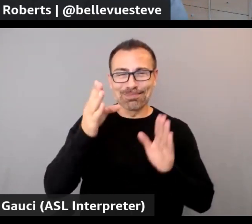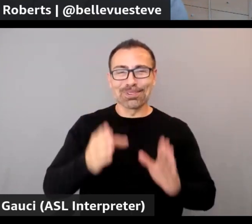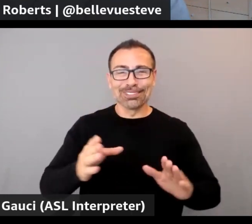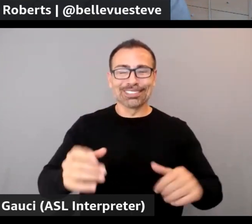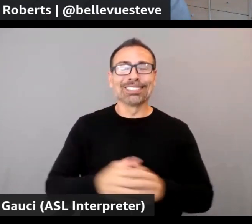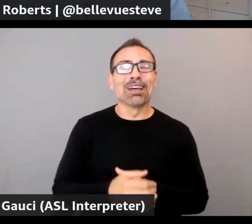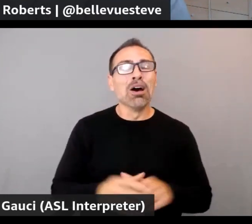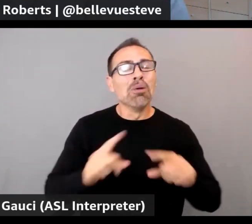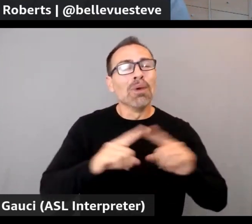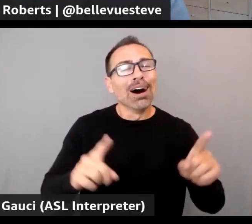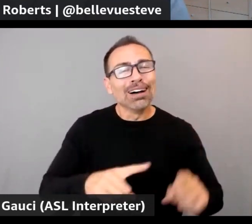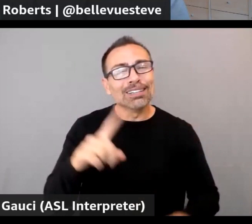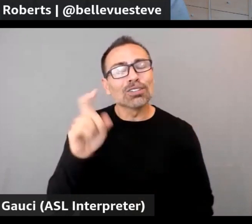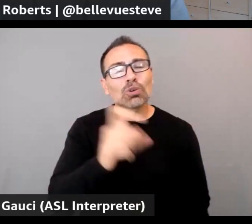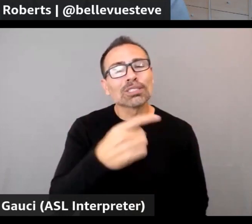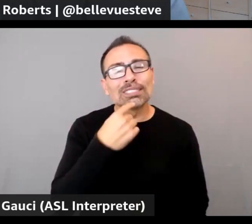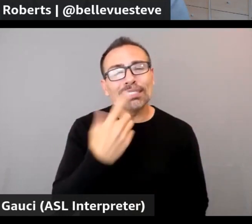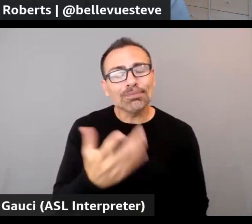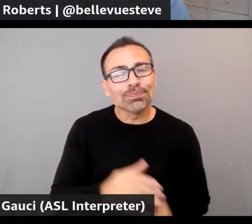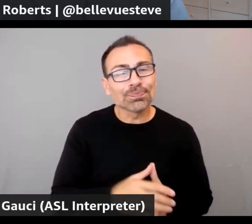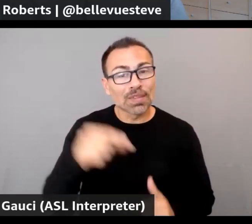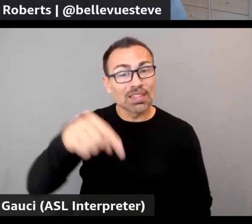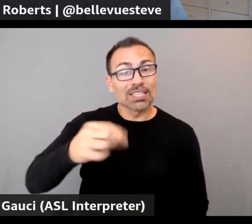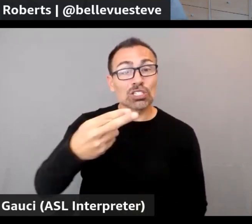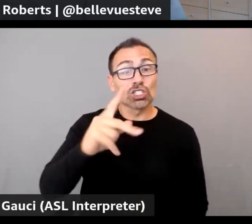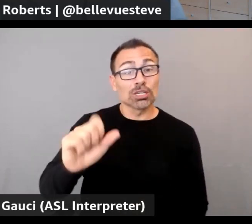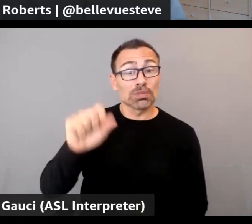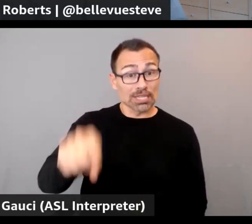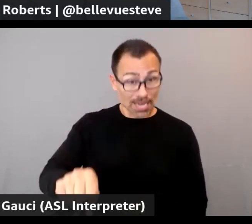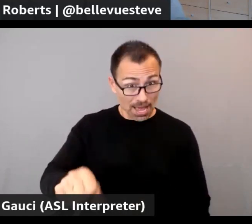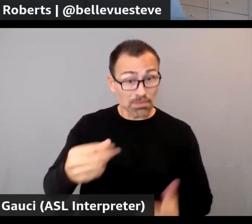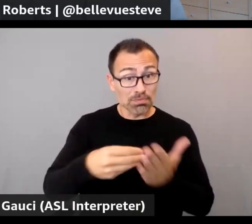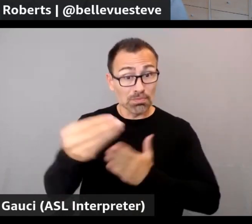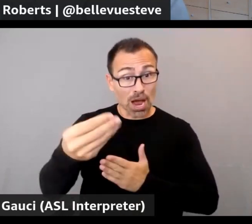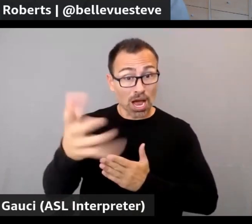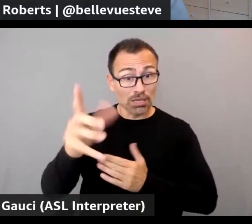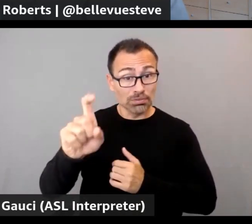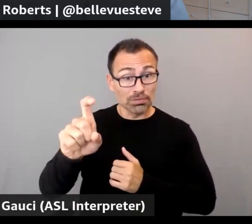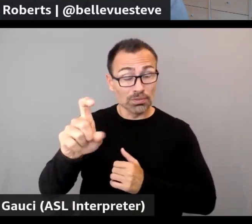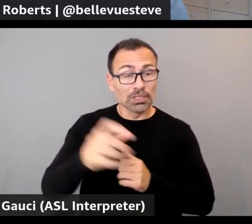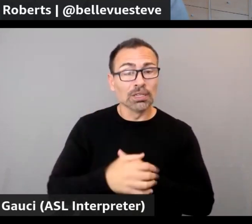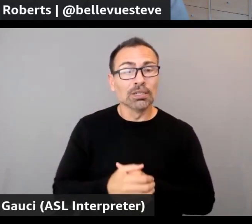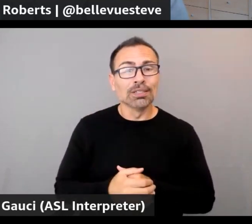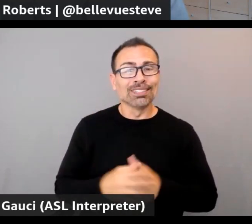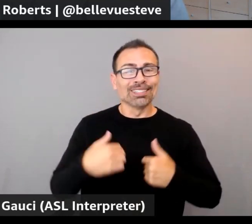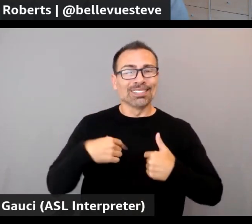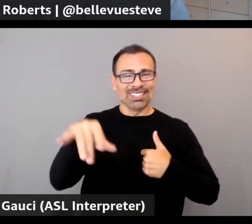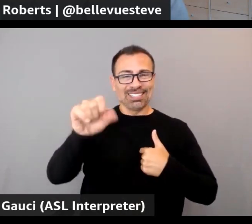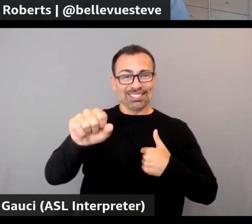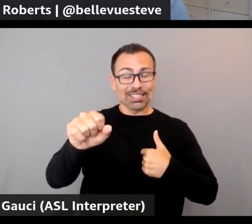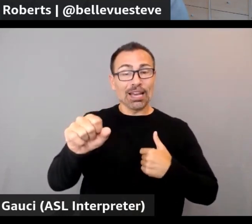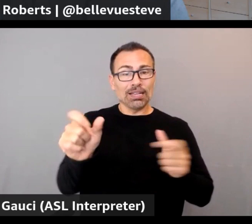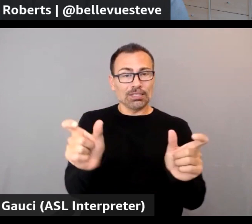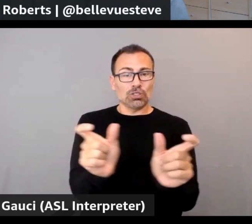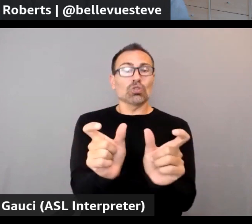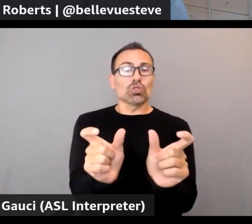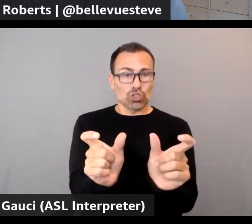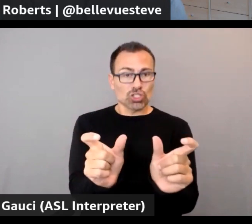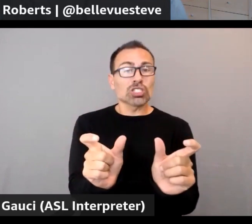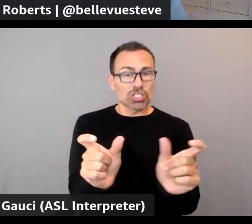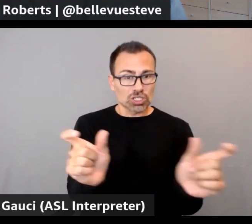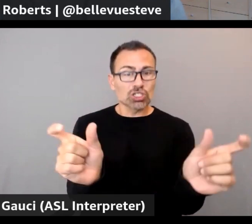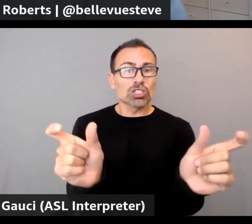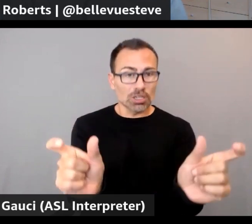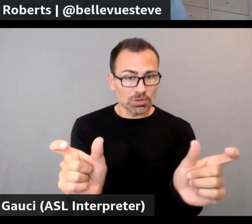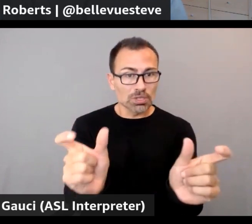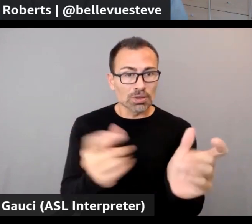said, are these chips available for purchase? Yeah, so we are selling those chips. We are selling them as, for